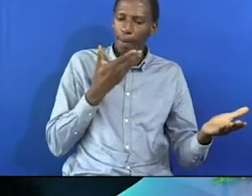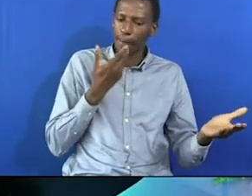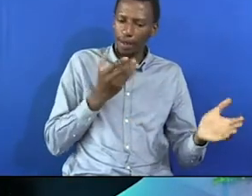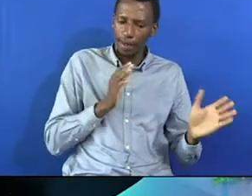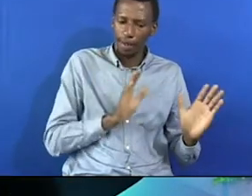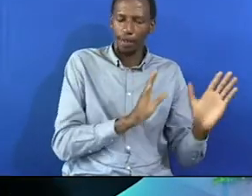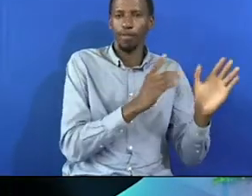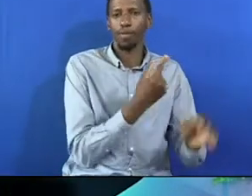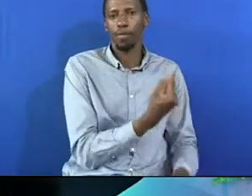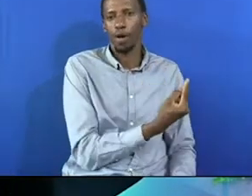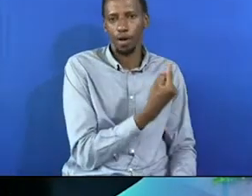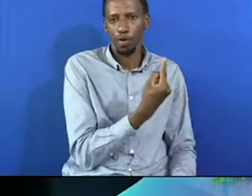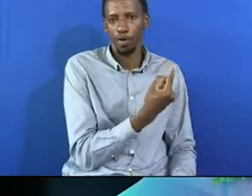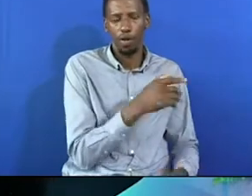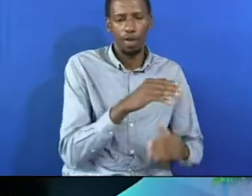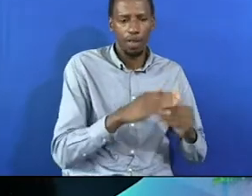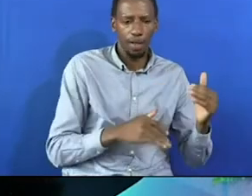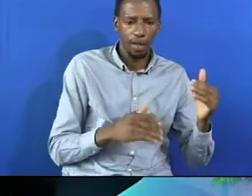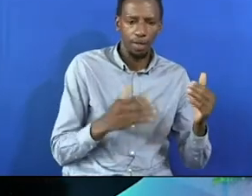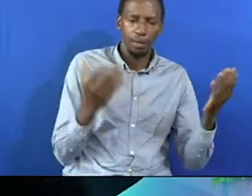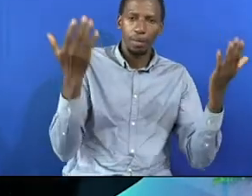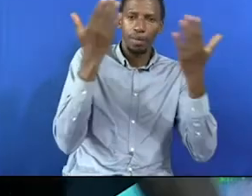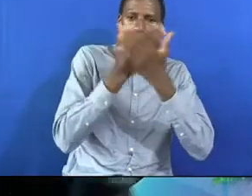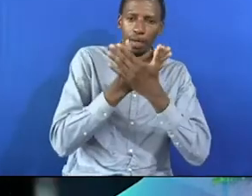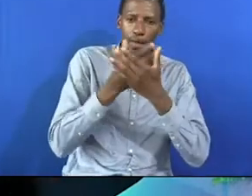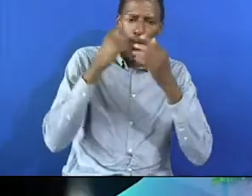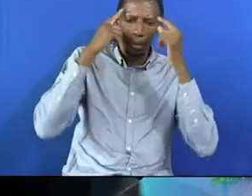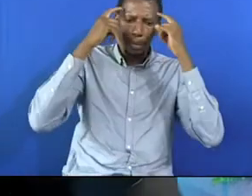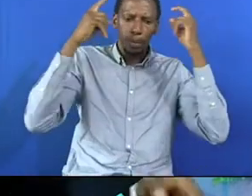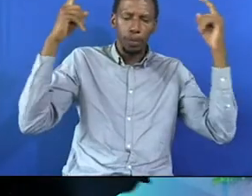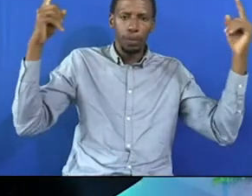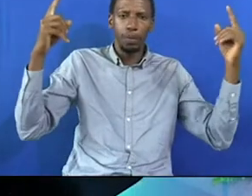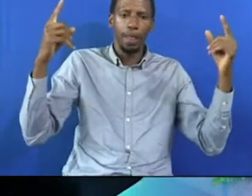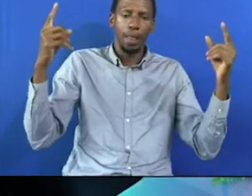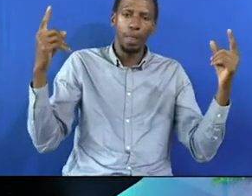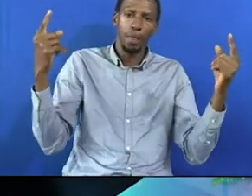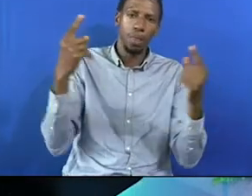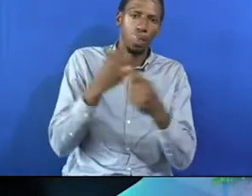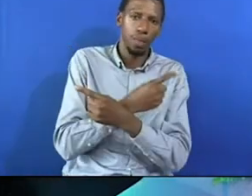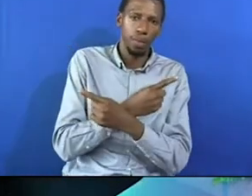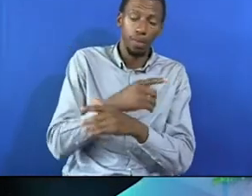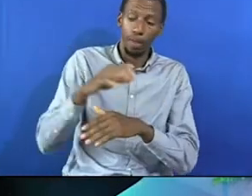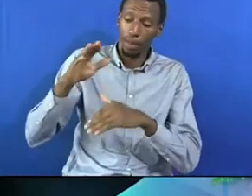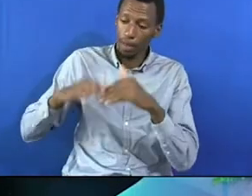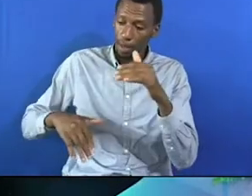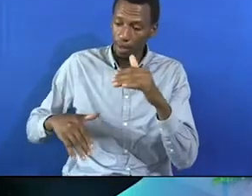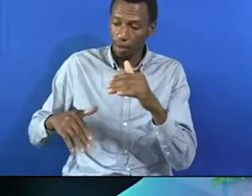alone than have a nightmare of living with somebody else again.